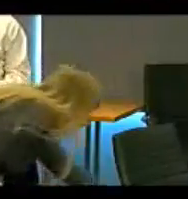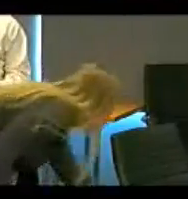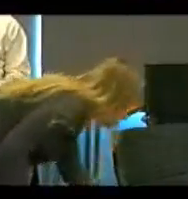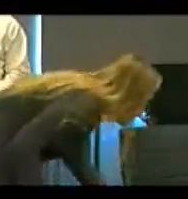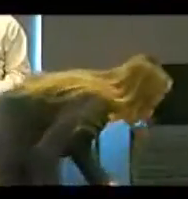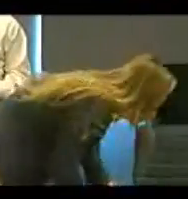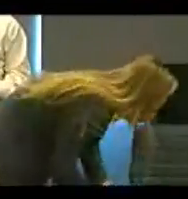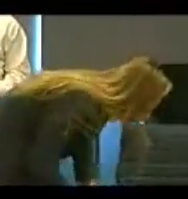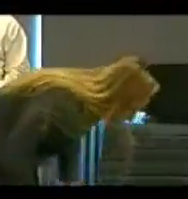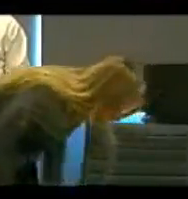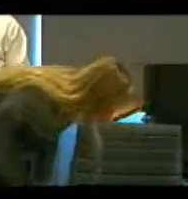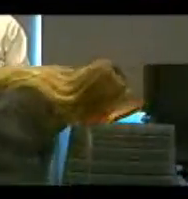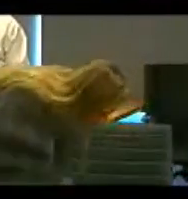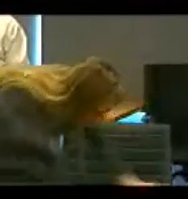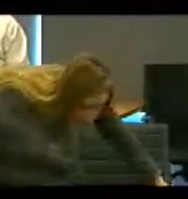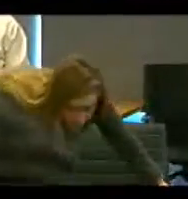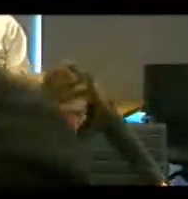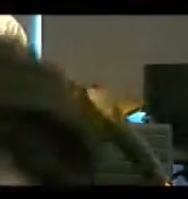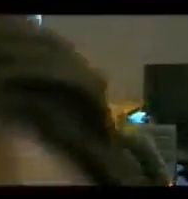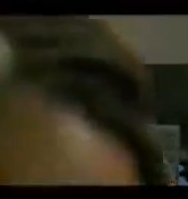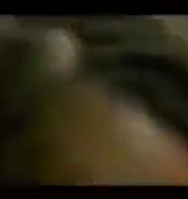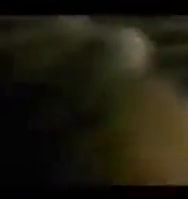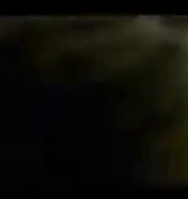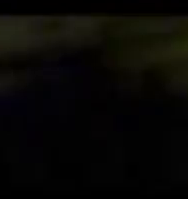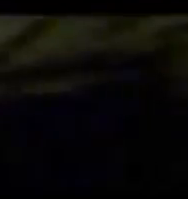Okay, we're coming back to order as it is now